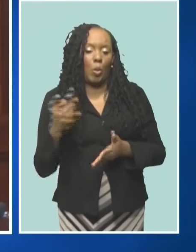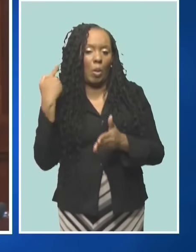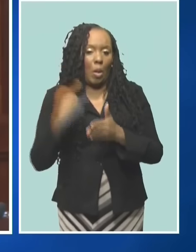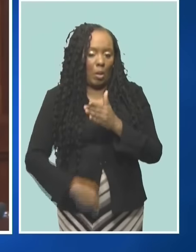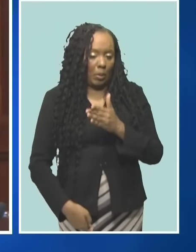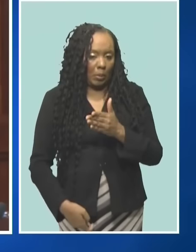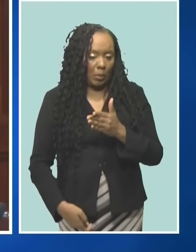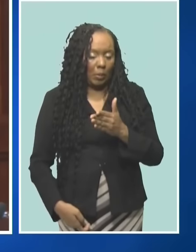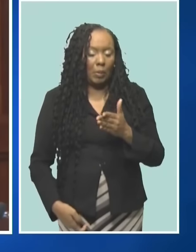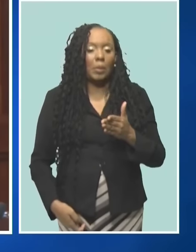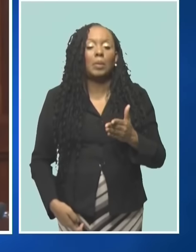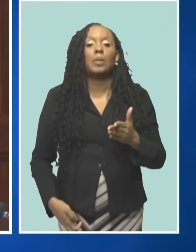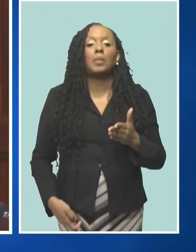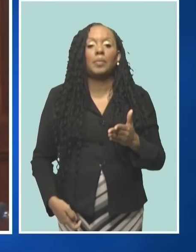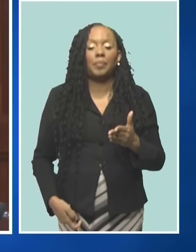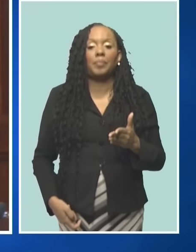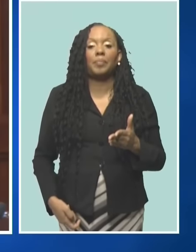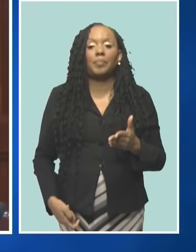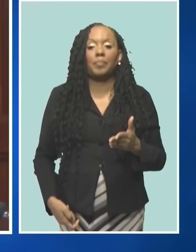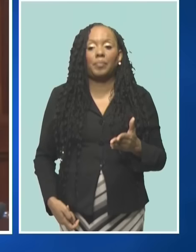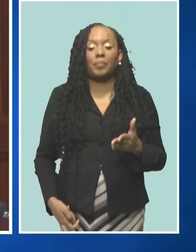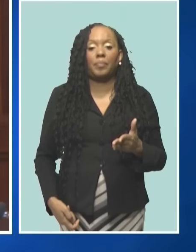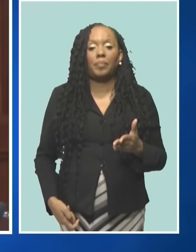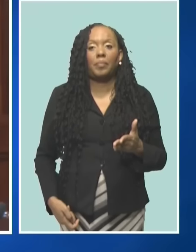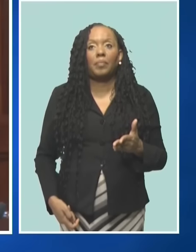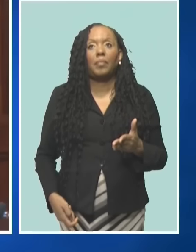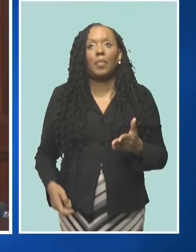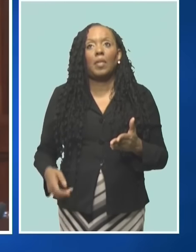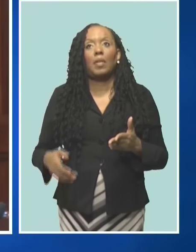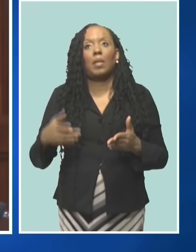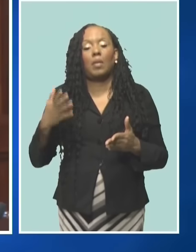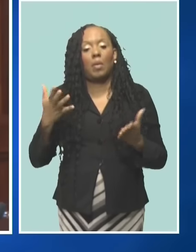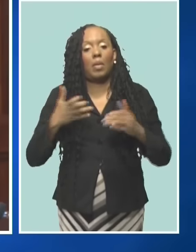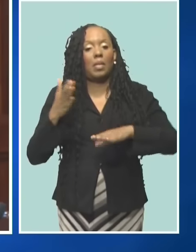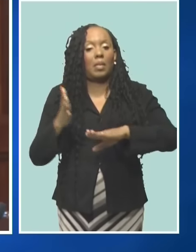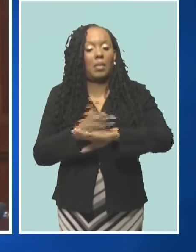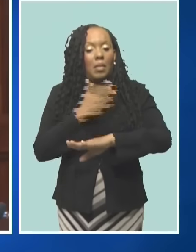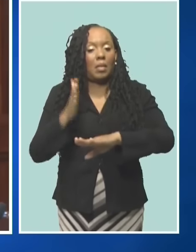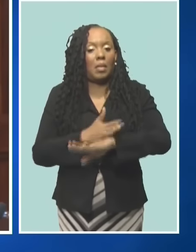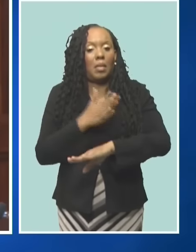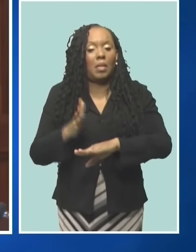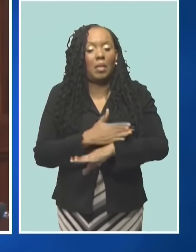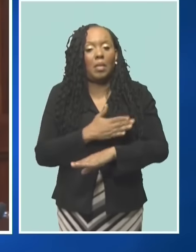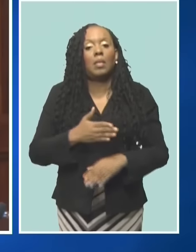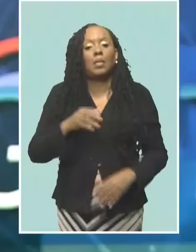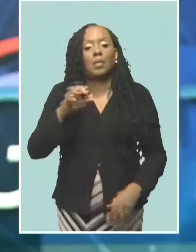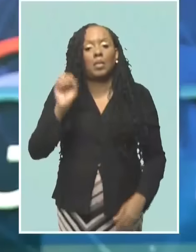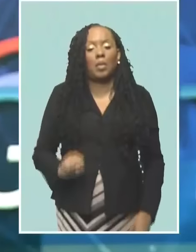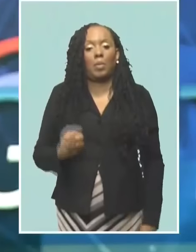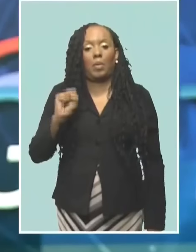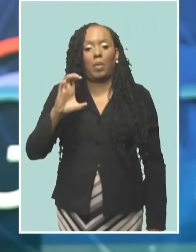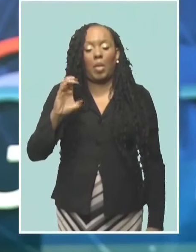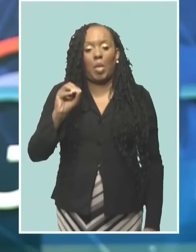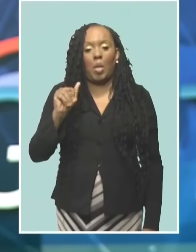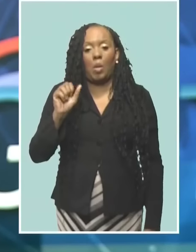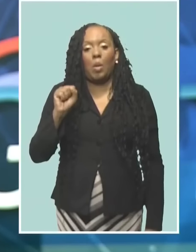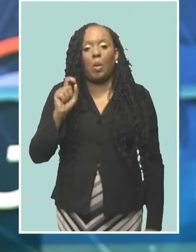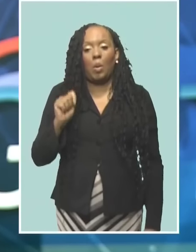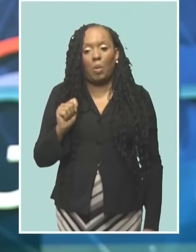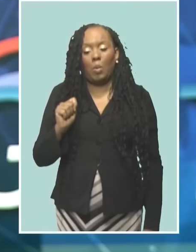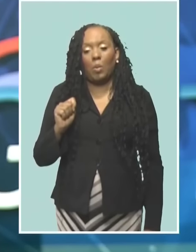be able to finance, sir, the upgrade of the South Coast sewage plant. The